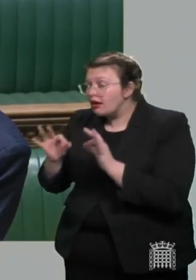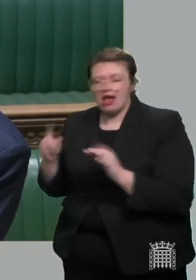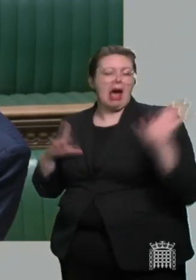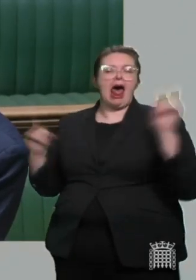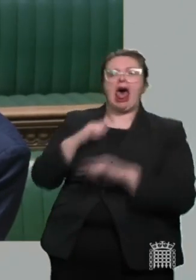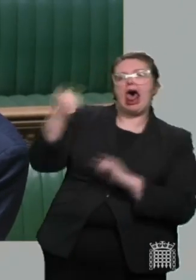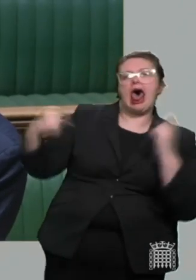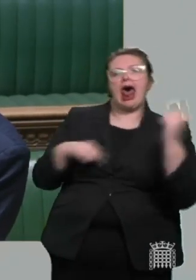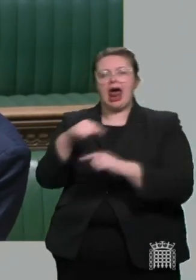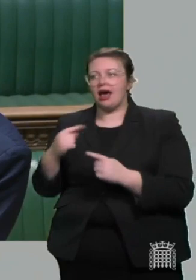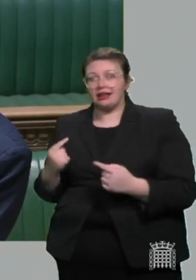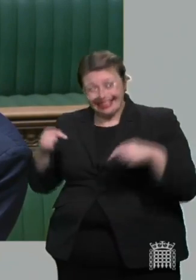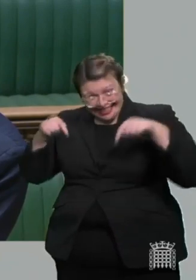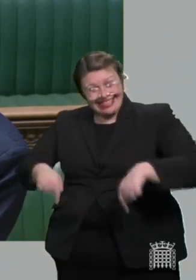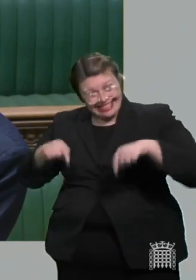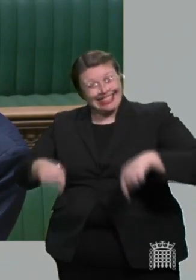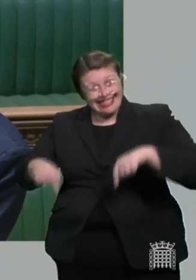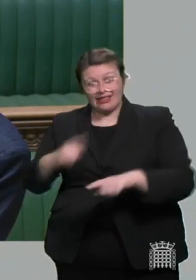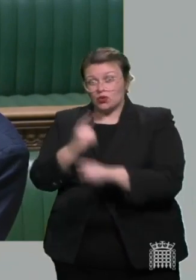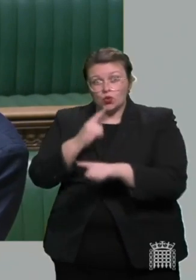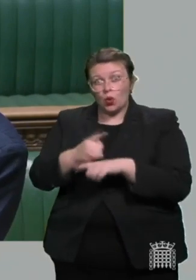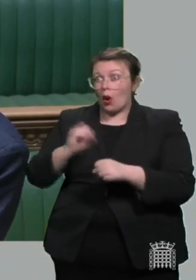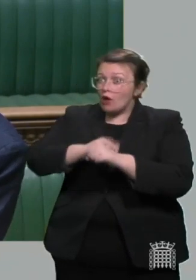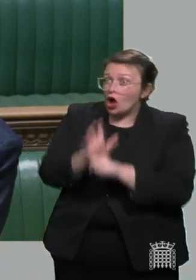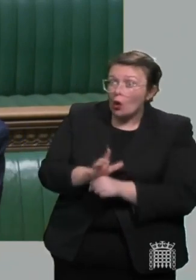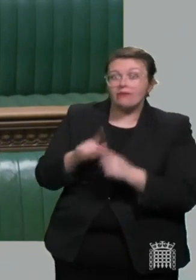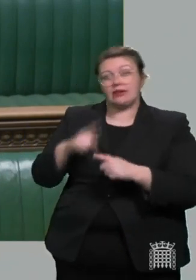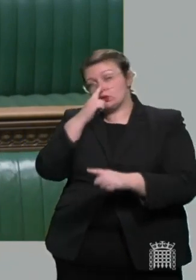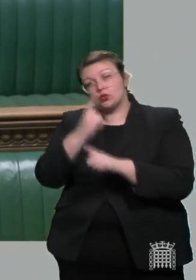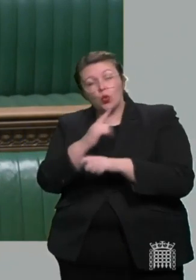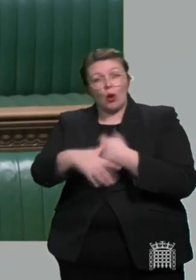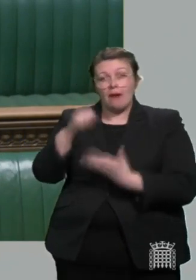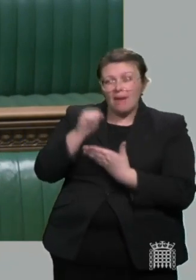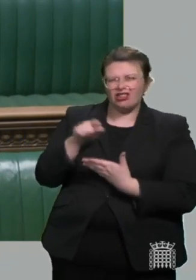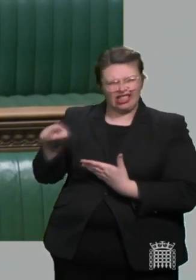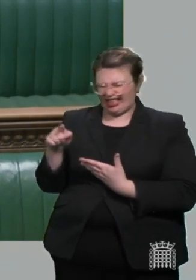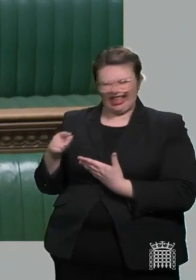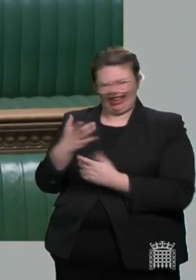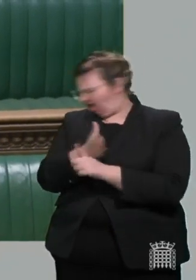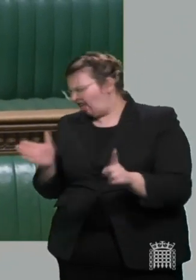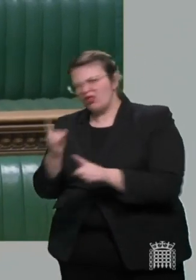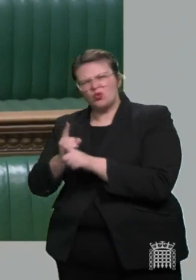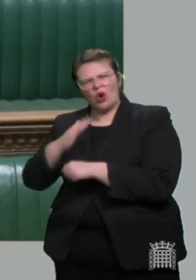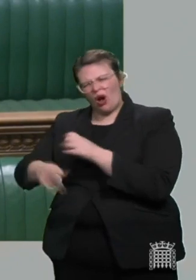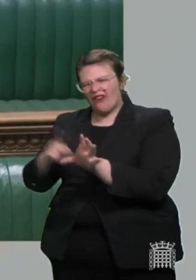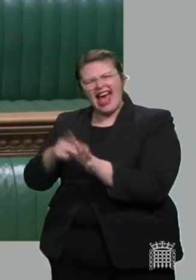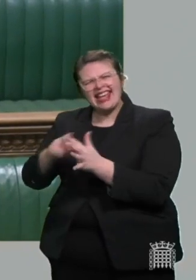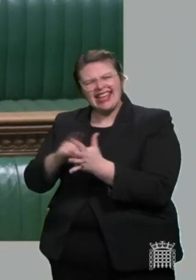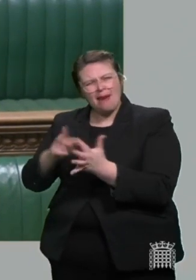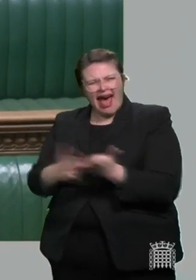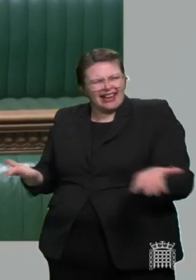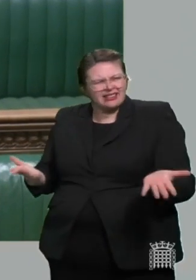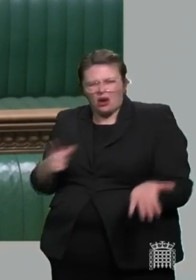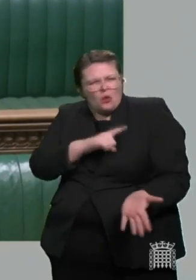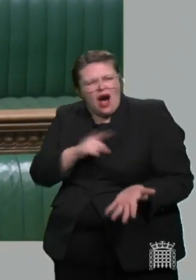He could have asked anything about the coronavirus pandemic, Mr Speaker. Instead, he's consecrated his questions entirely to the